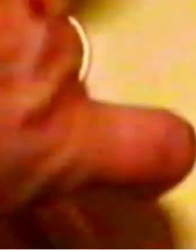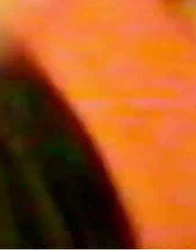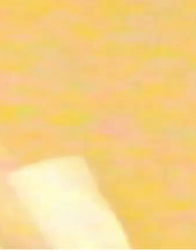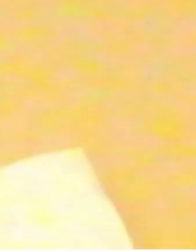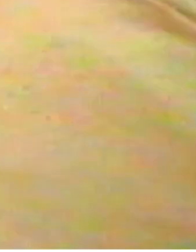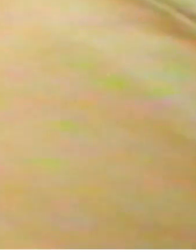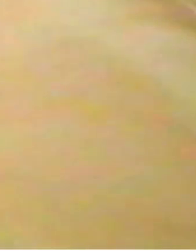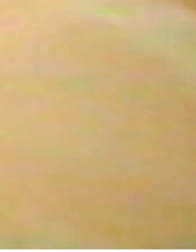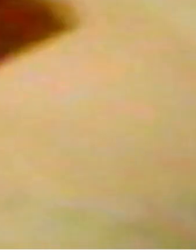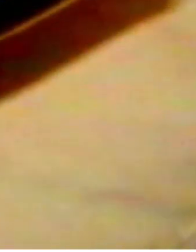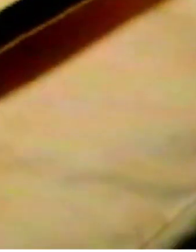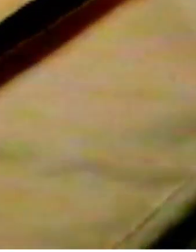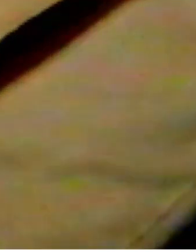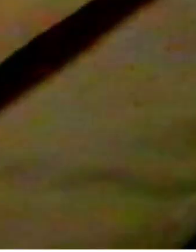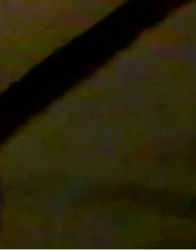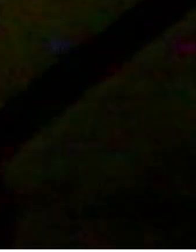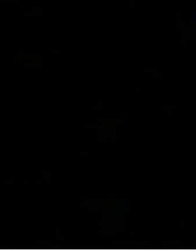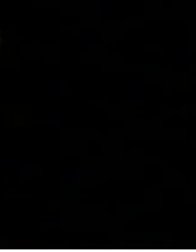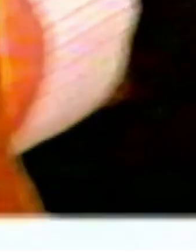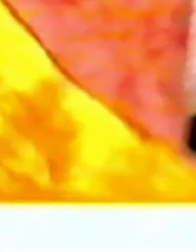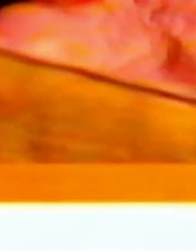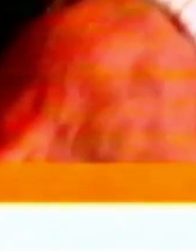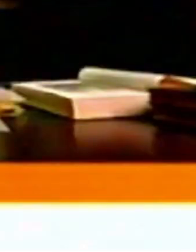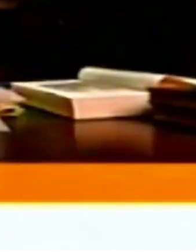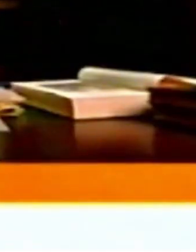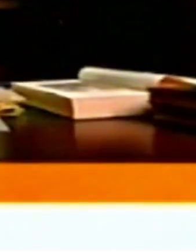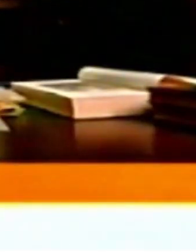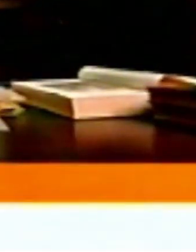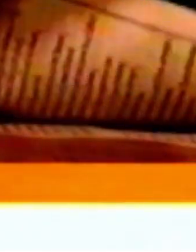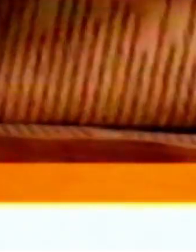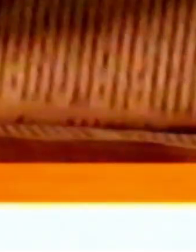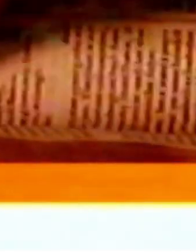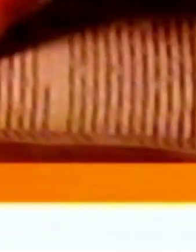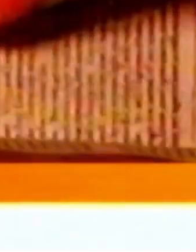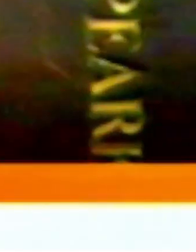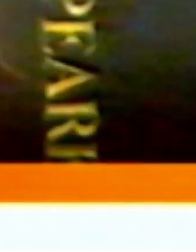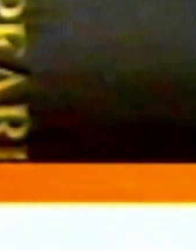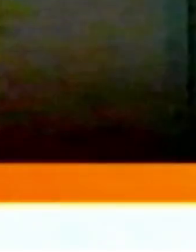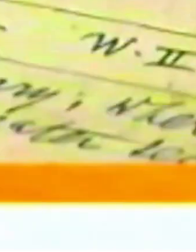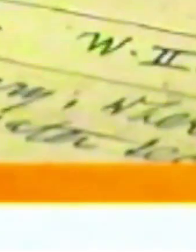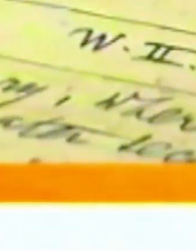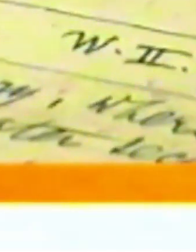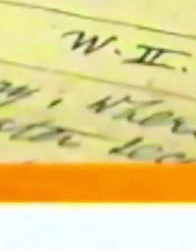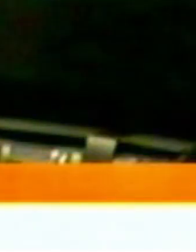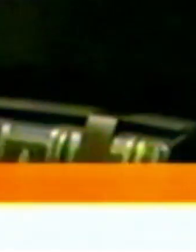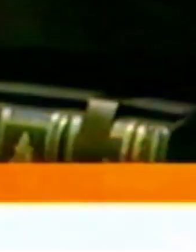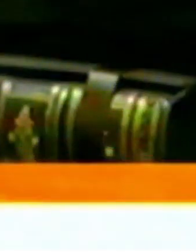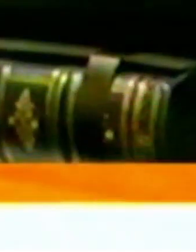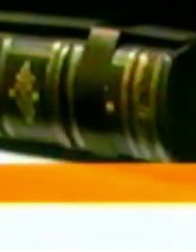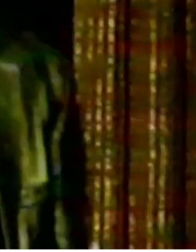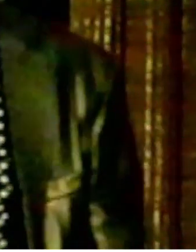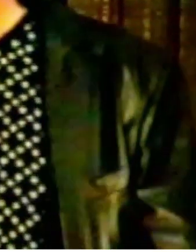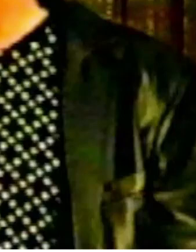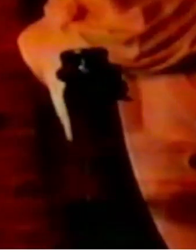been called the most important book in the English language. Literature's most prized work. They can go as high as $4 to $6 million